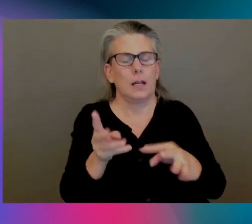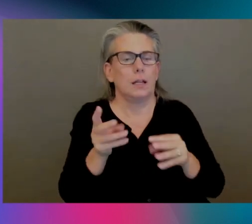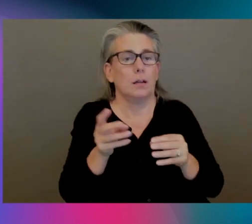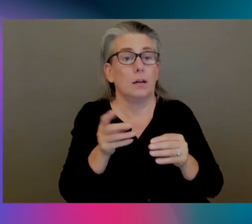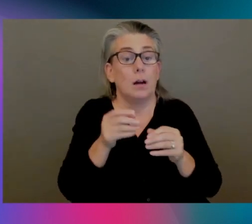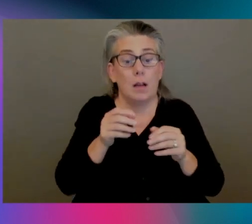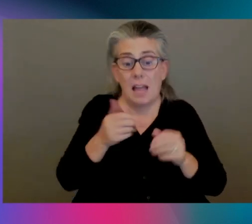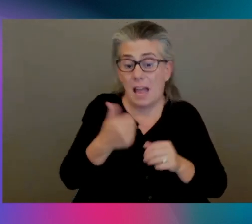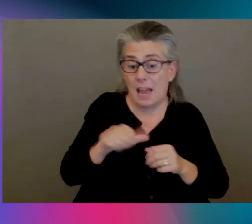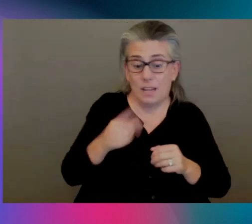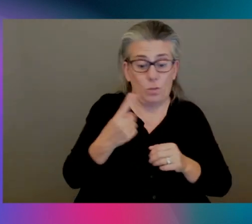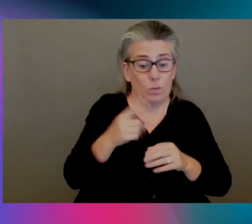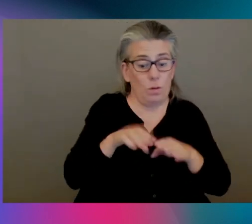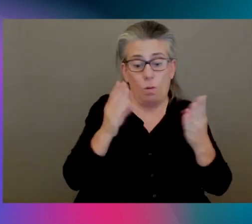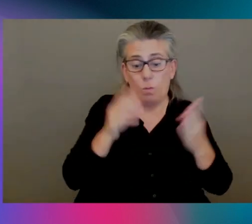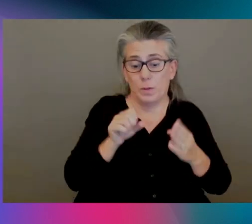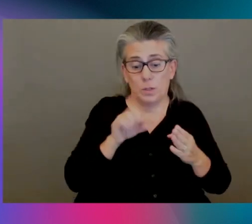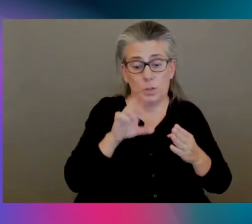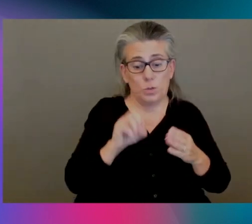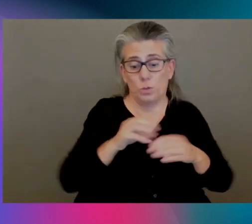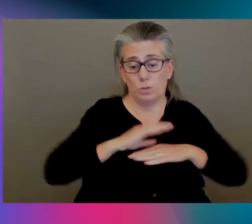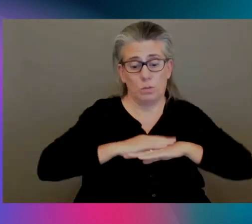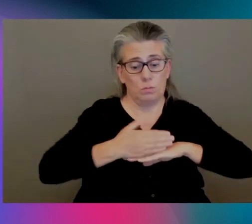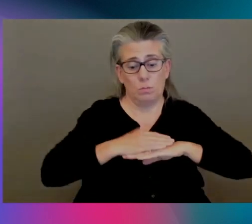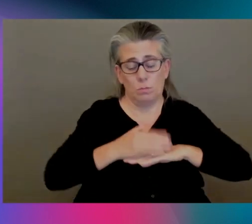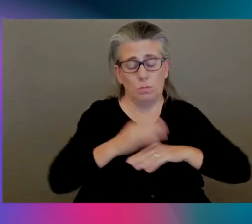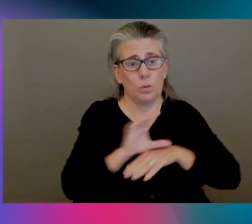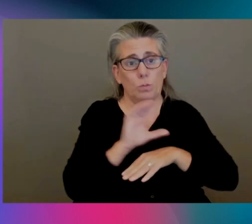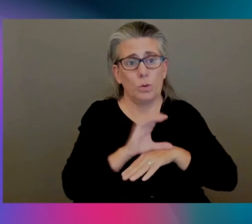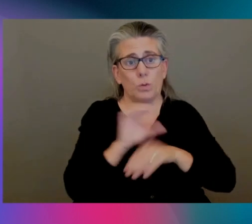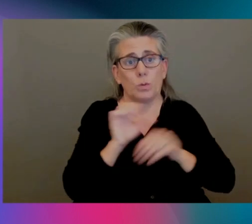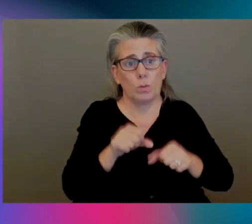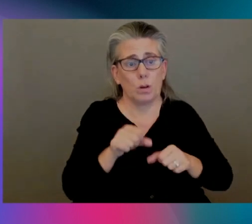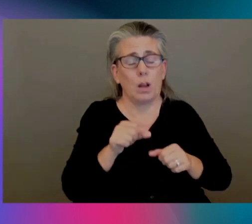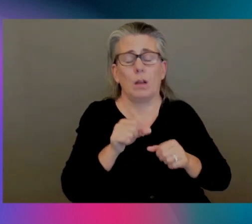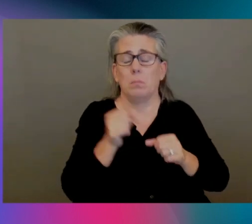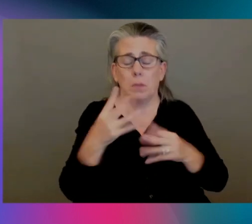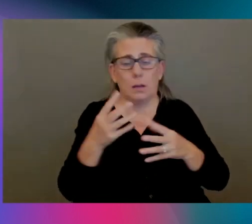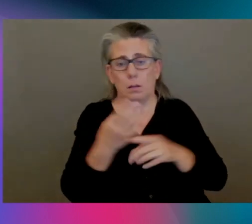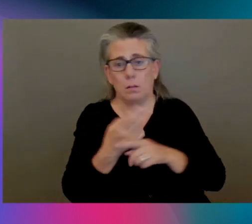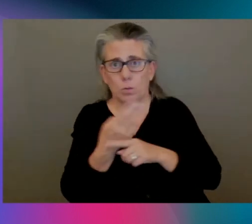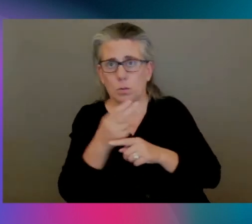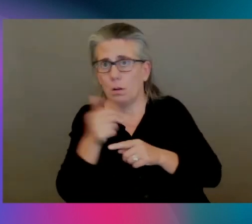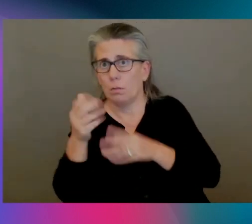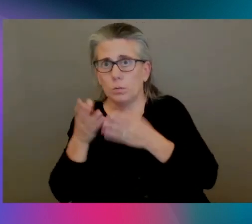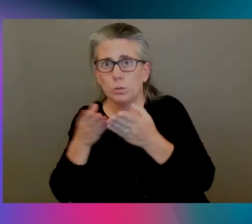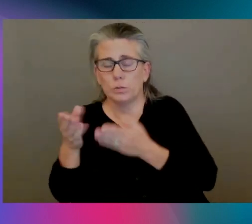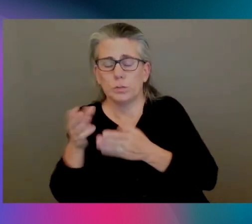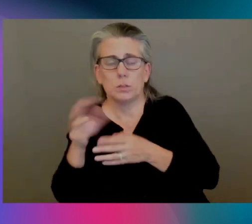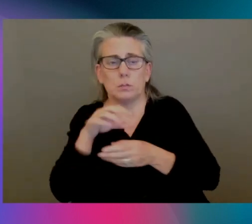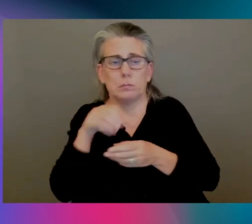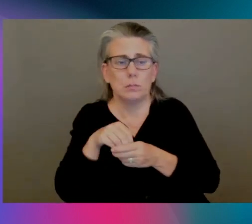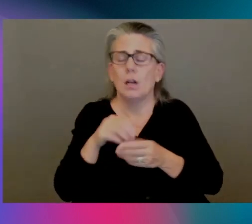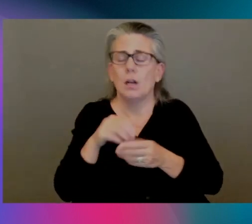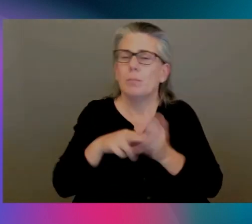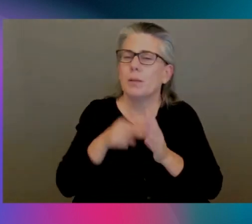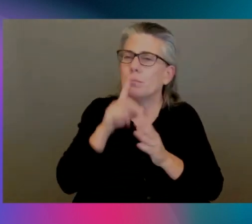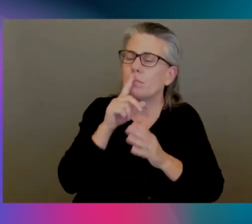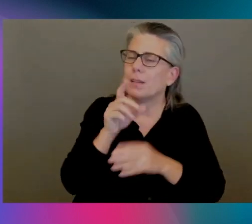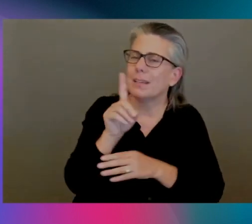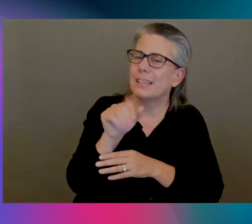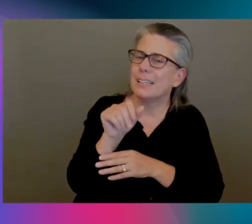as you rightly mentioned, to Redshift and many other services. And you don't move the data, so data remains at the same place. That's